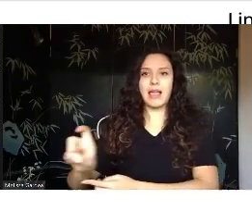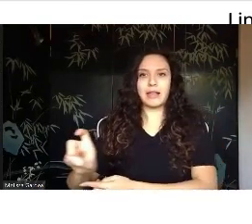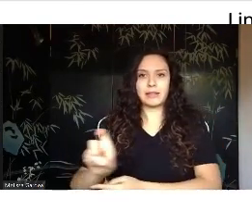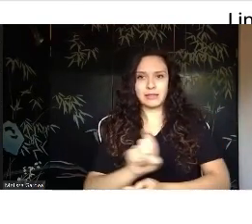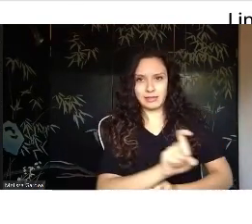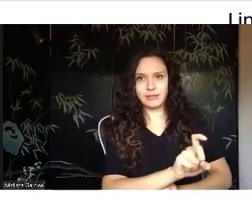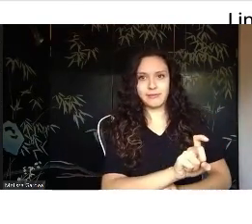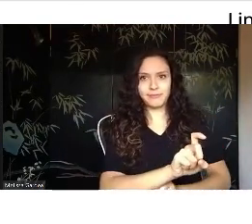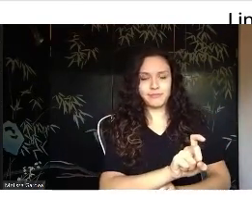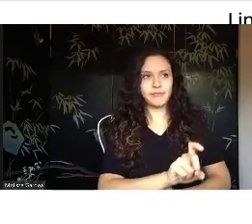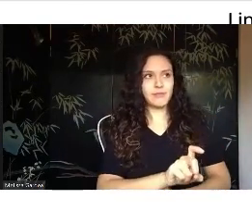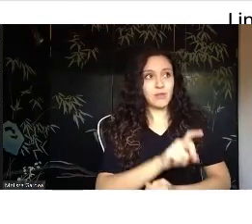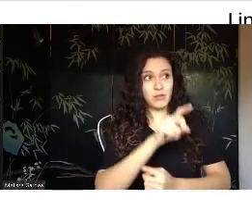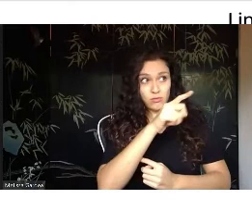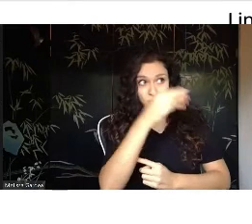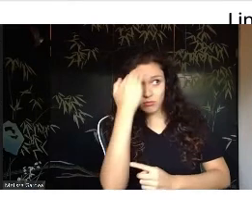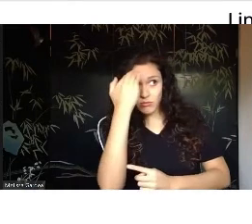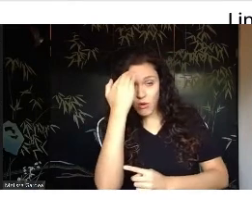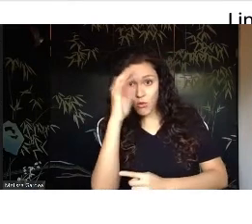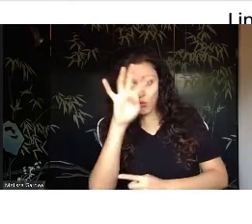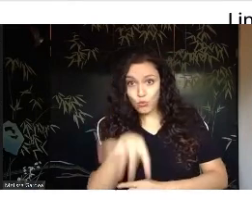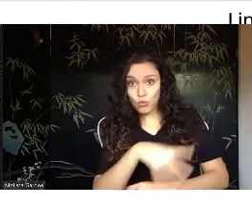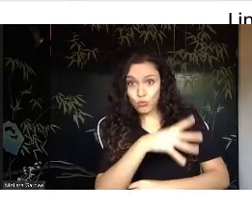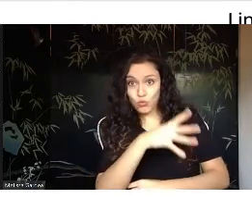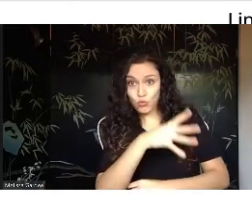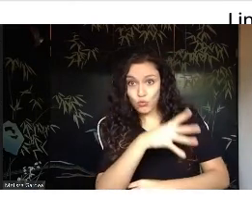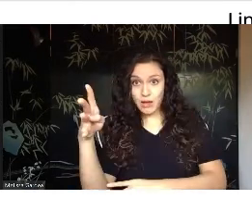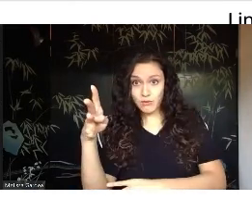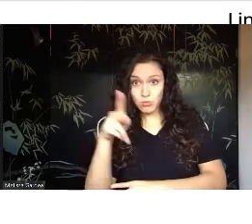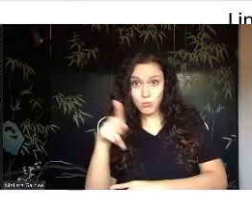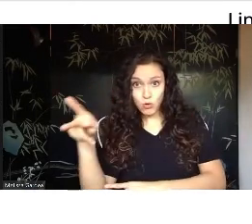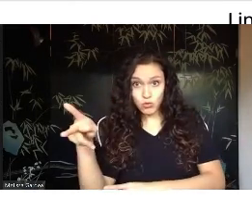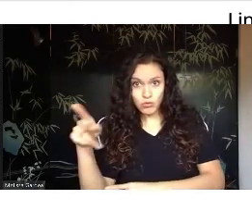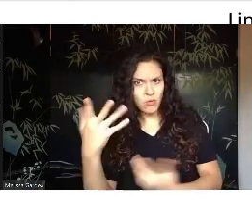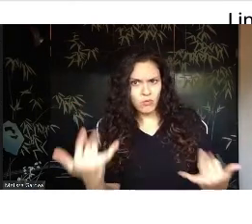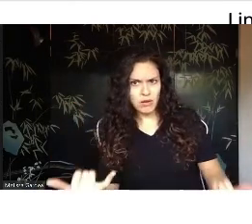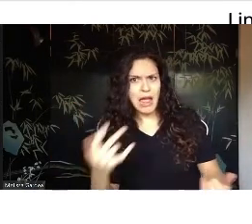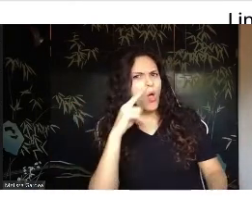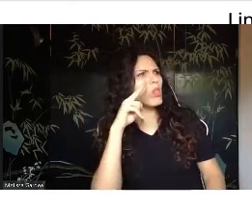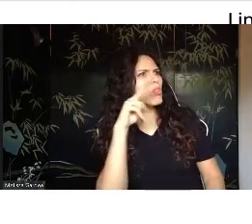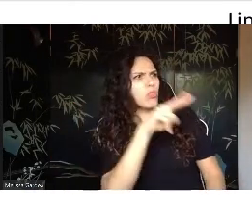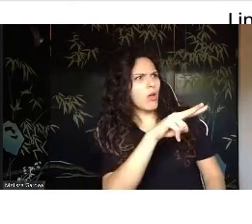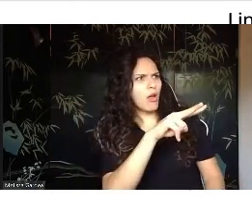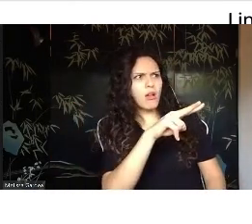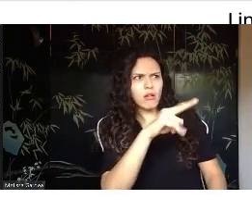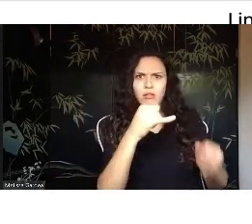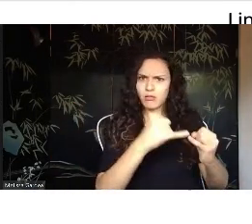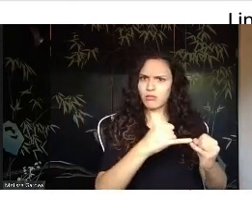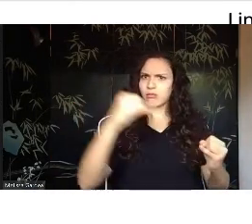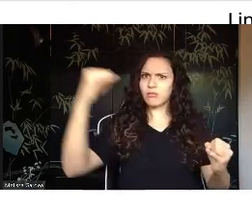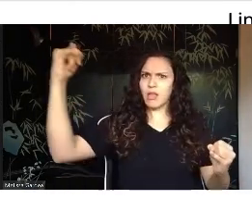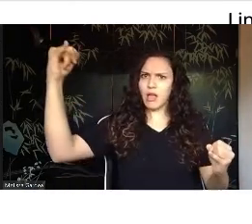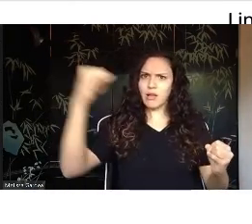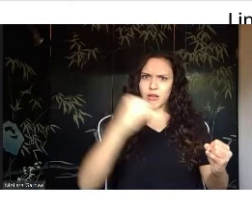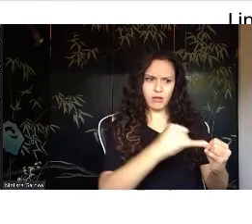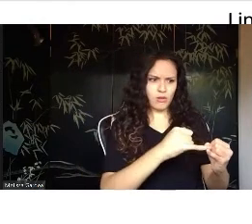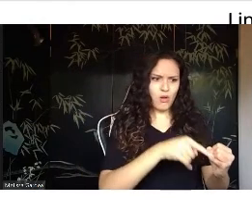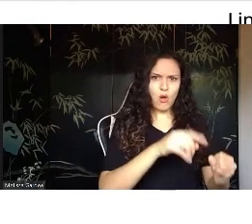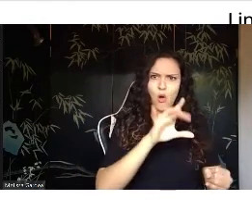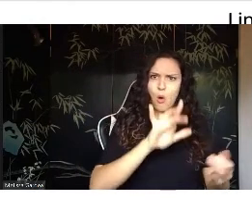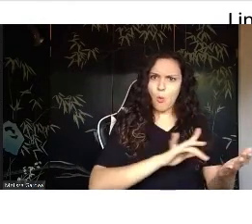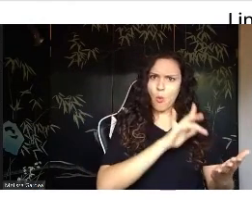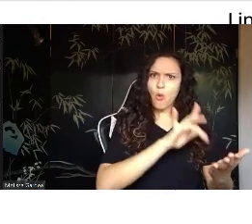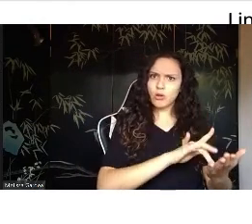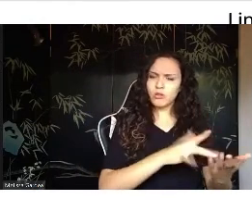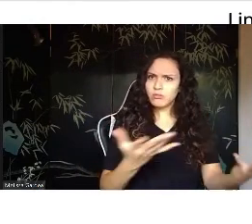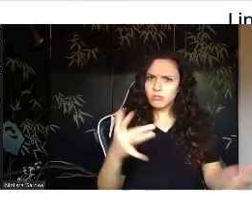my x values because it's side to side. Is this graph proportional? How do you know? Well, just looking at it, it's a straight line and